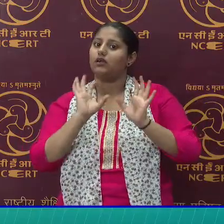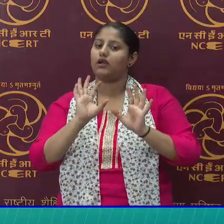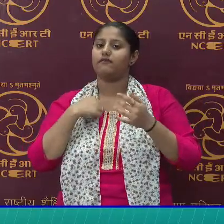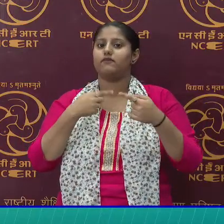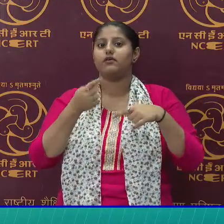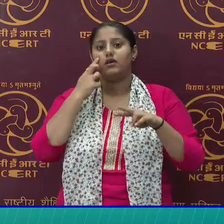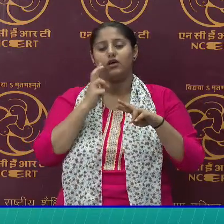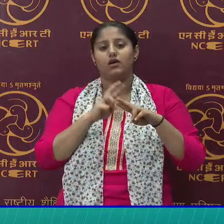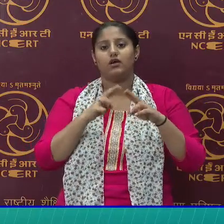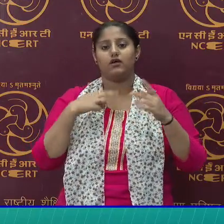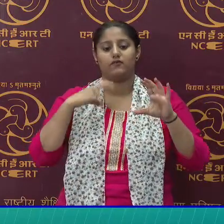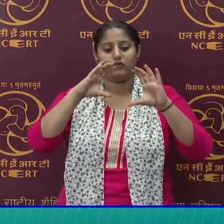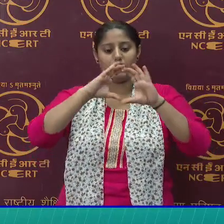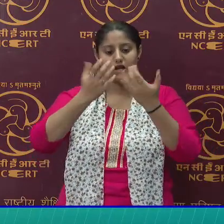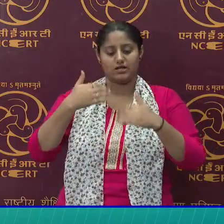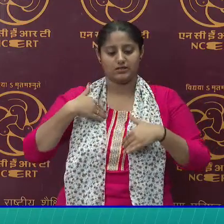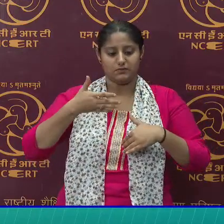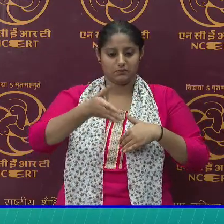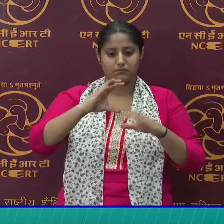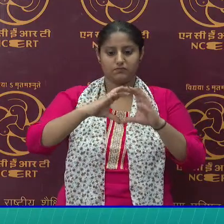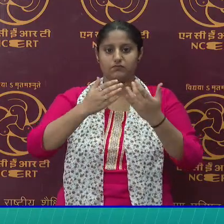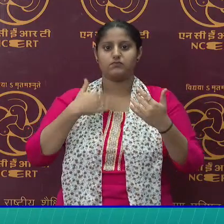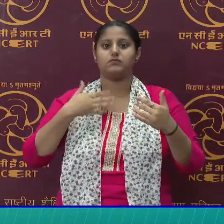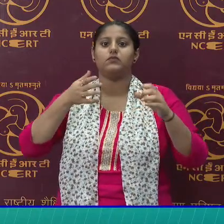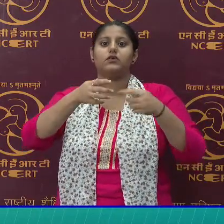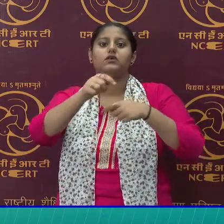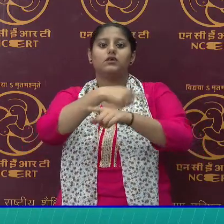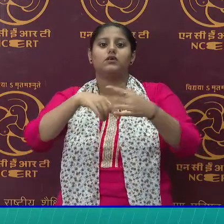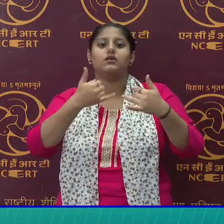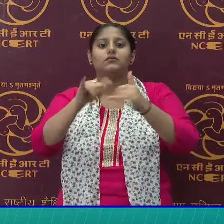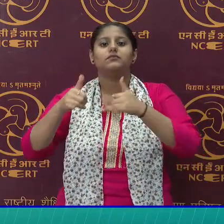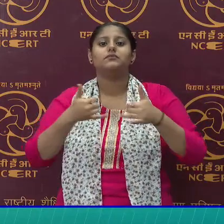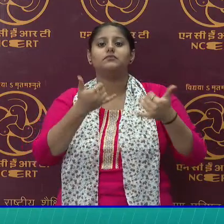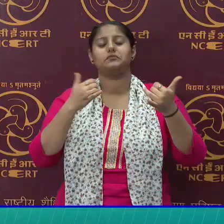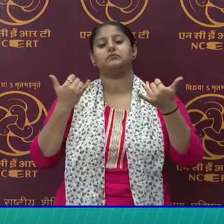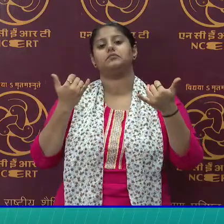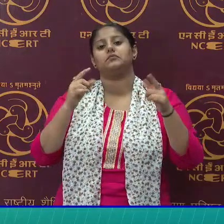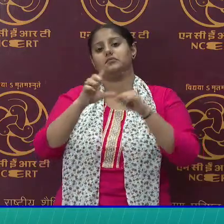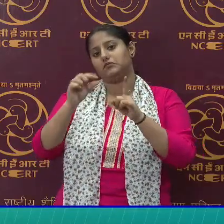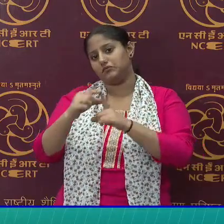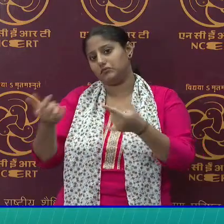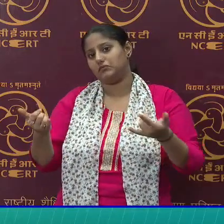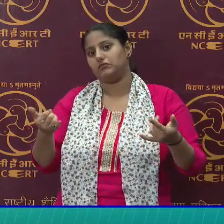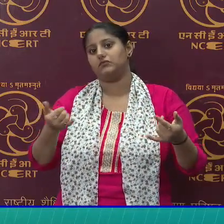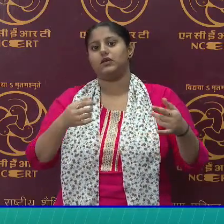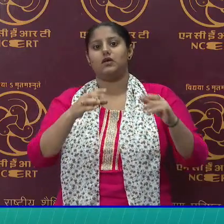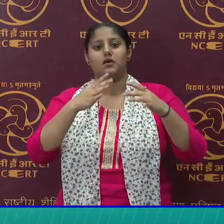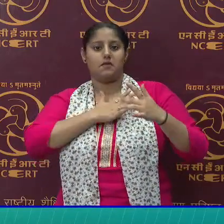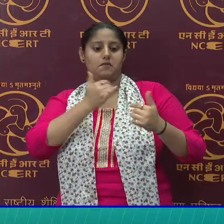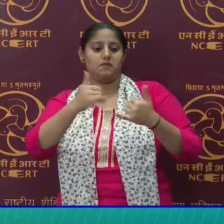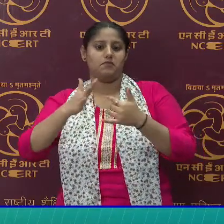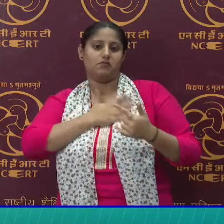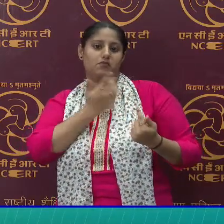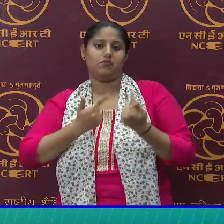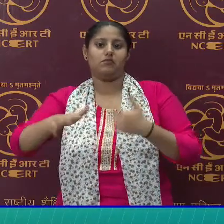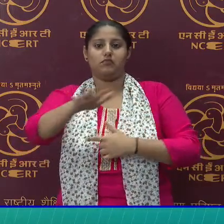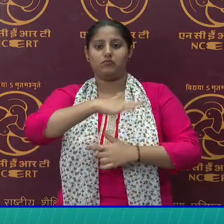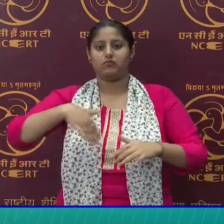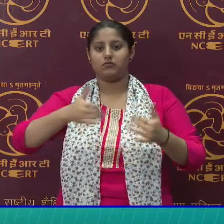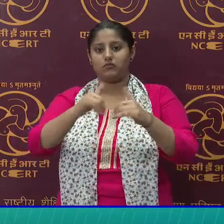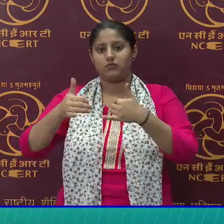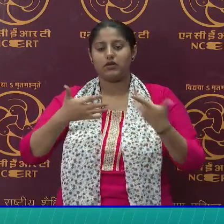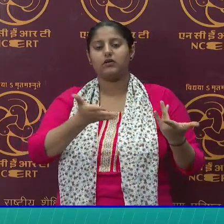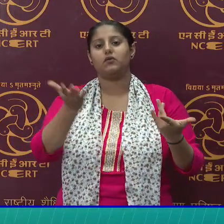whether it's class work or whether it's a play or whether it's in the playground or anything else.